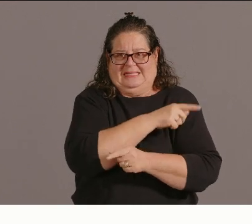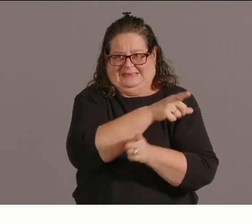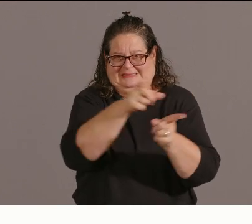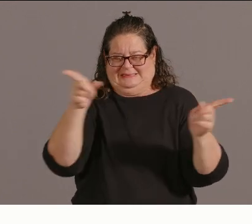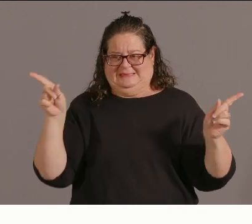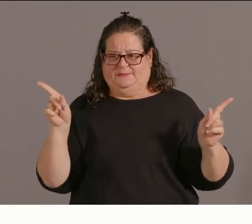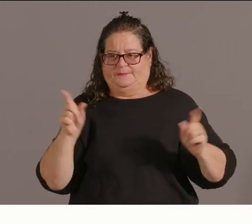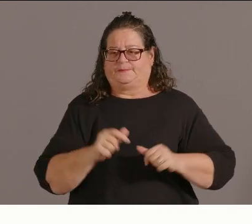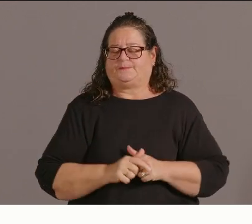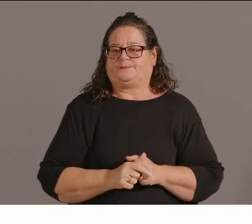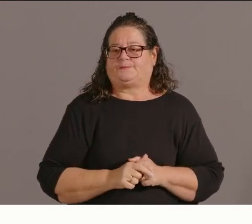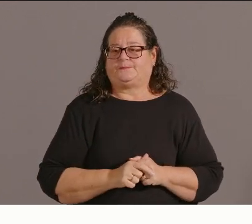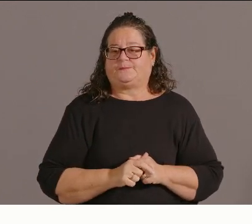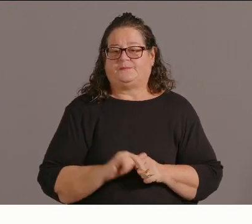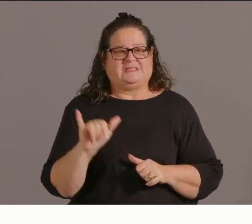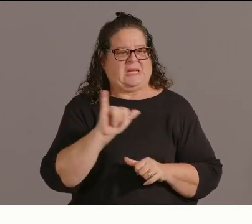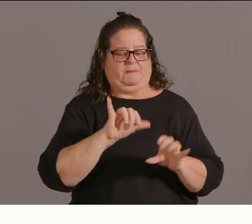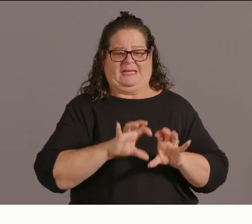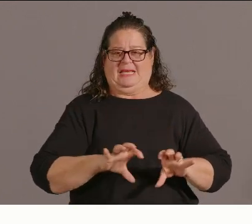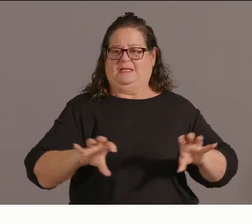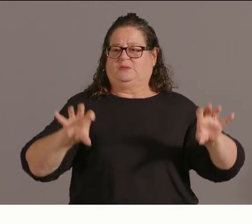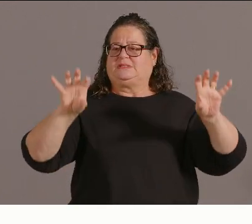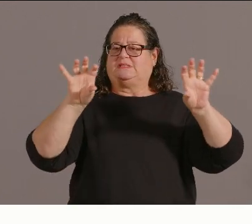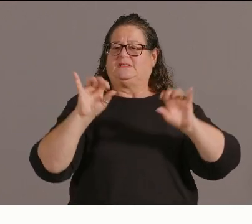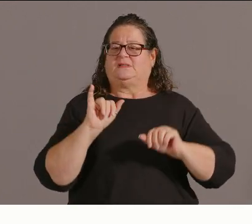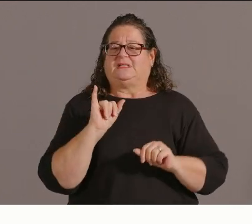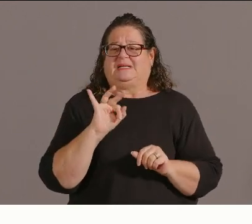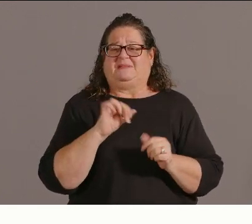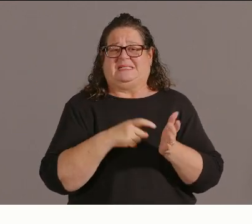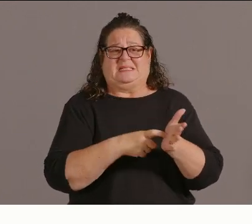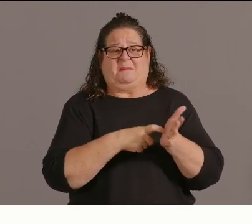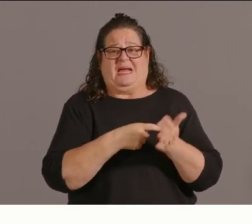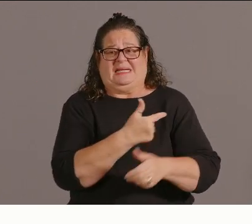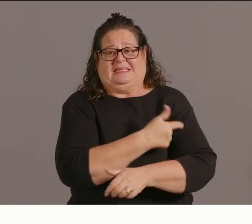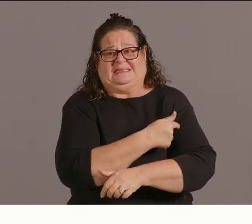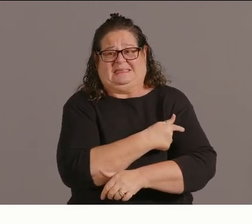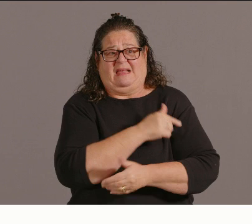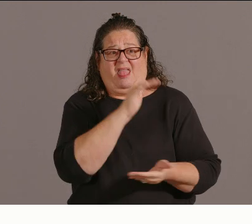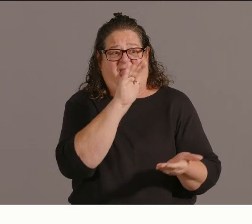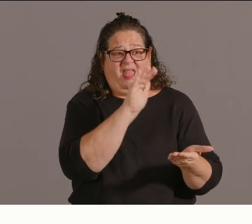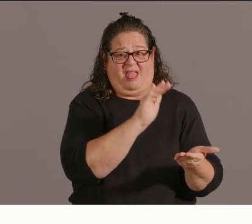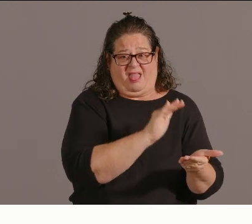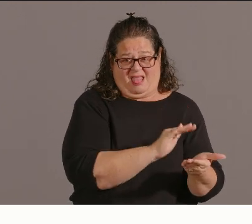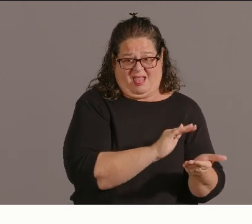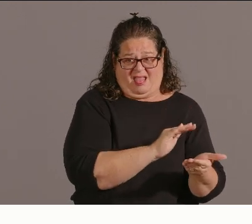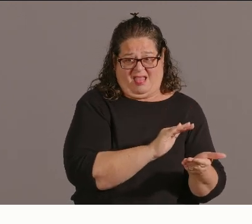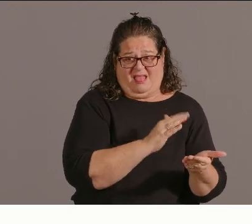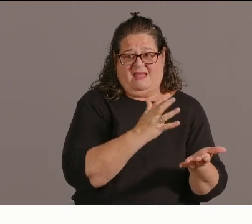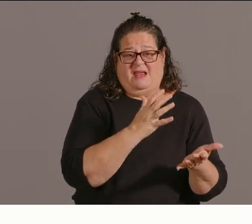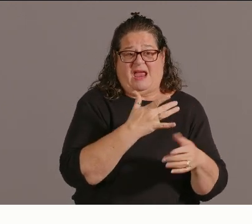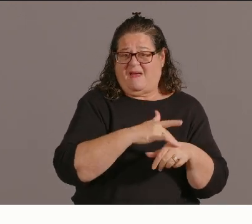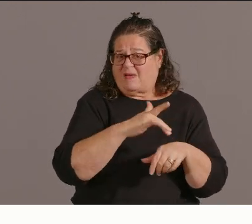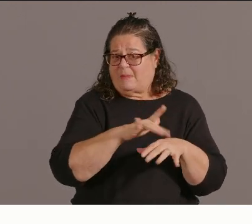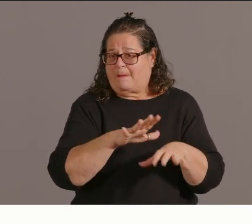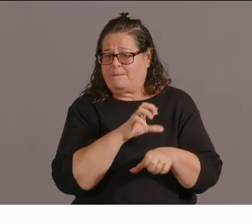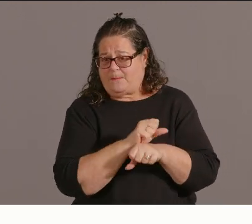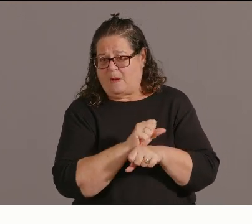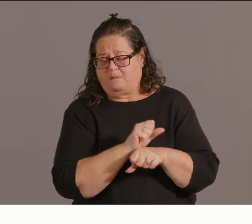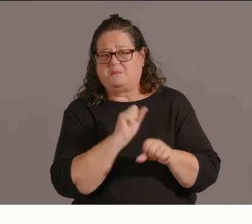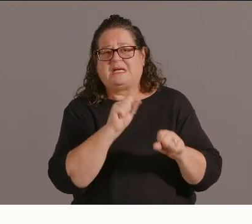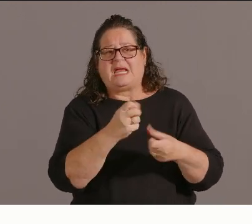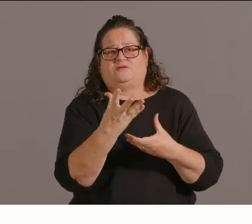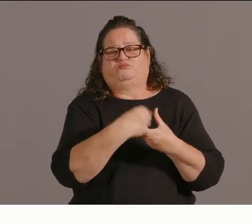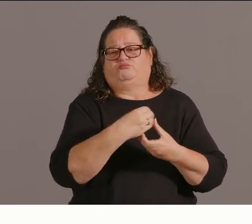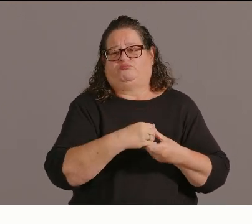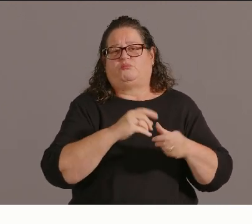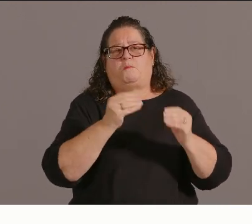been vaccinated, or if they notice that demand slows down, that they're unable to fill appointments as they open them up. Gila County and